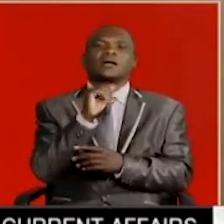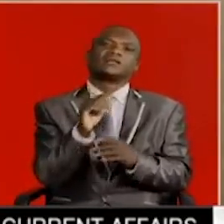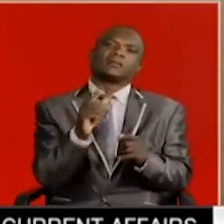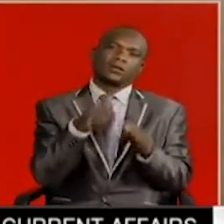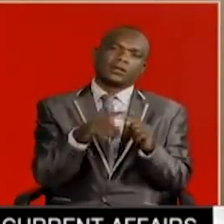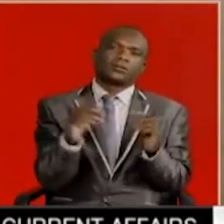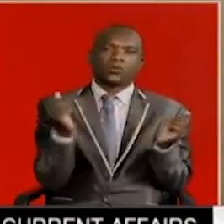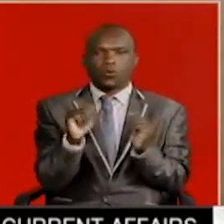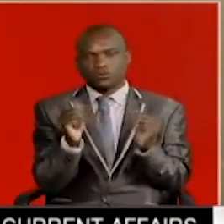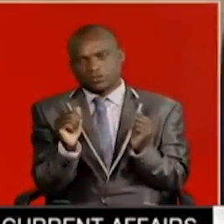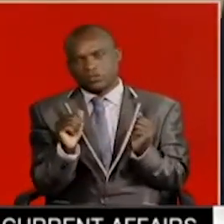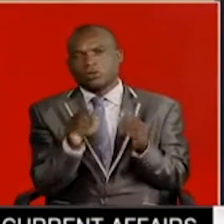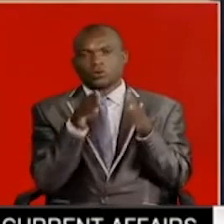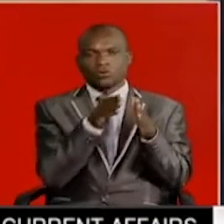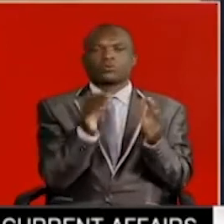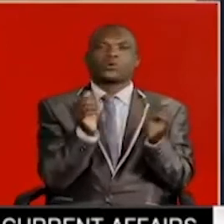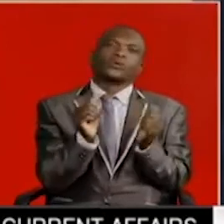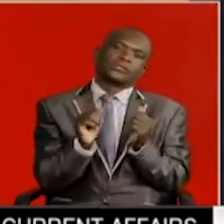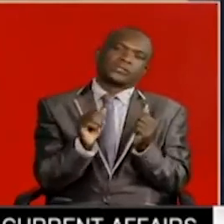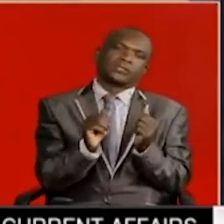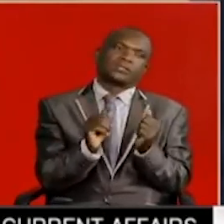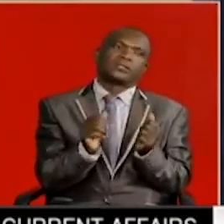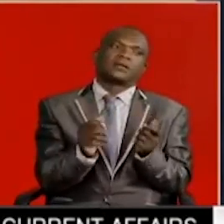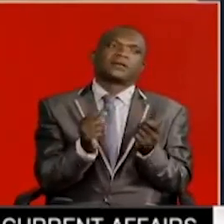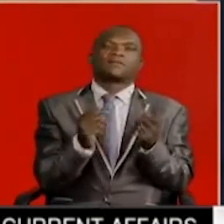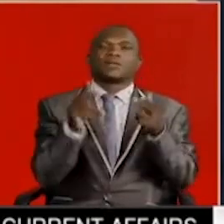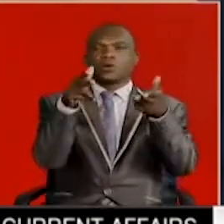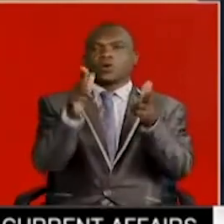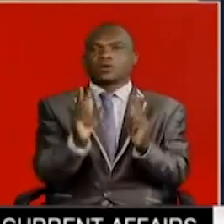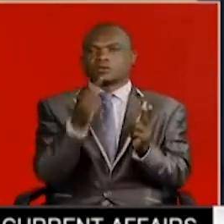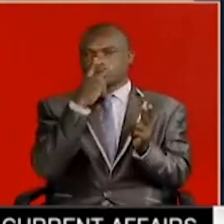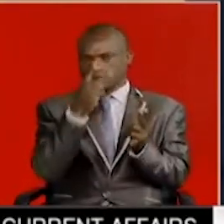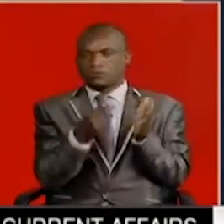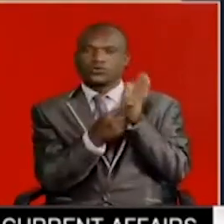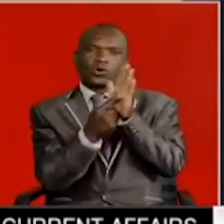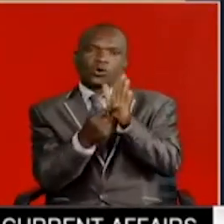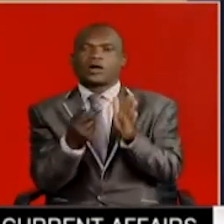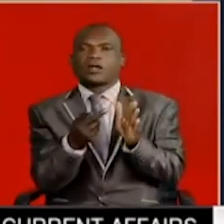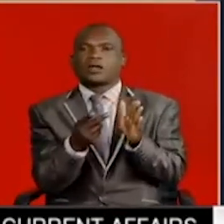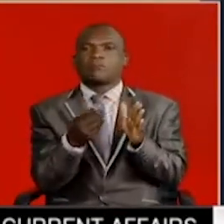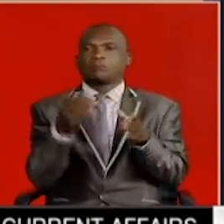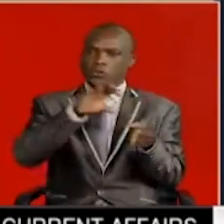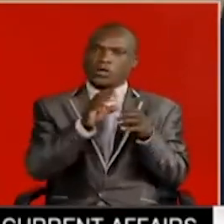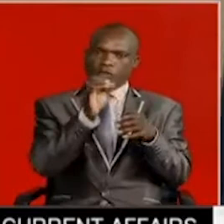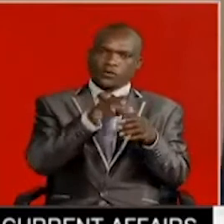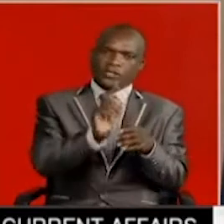rooms, we have also attached diagrams of the cold rooms.